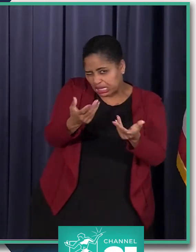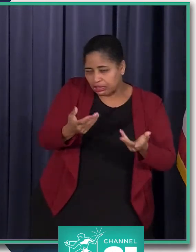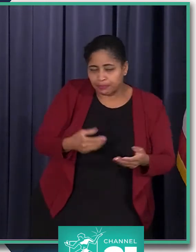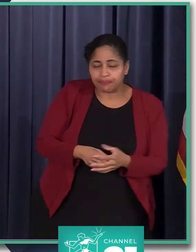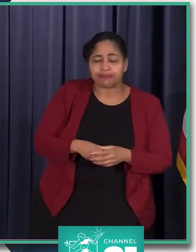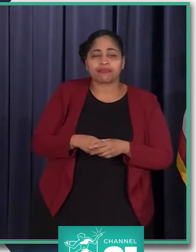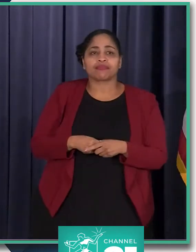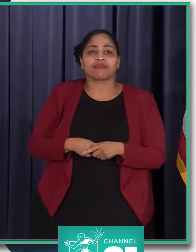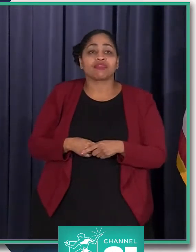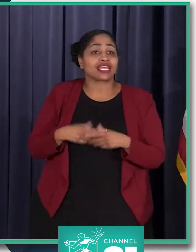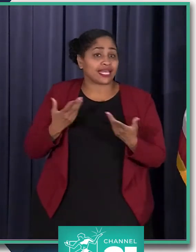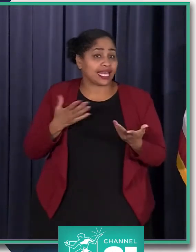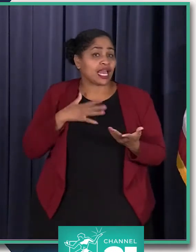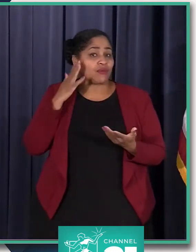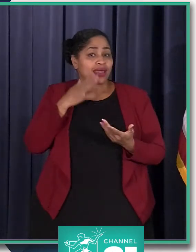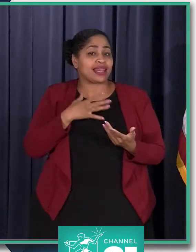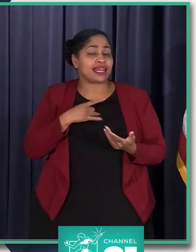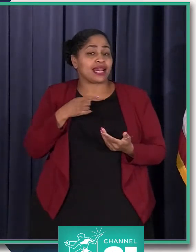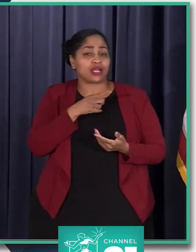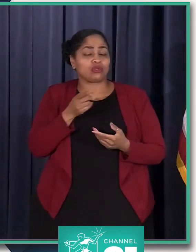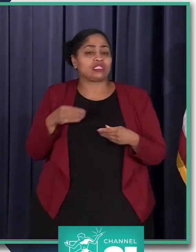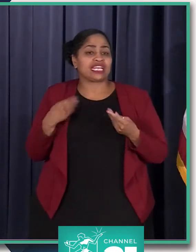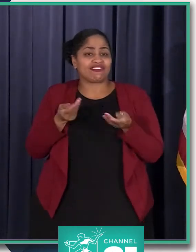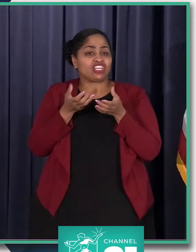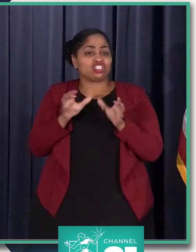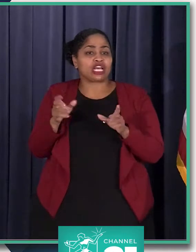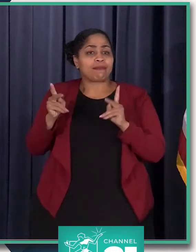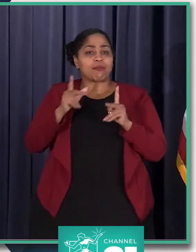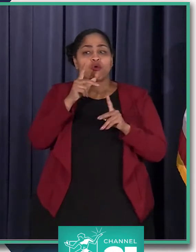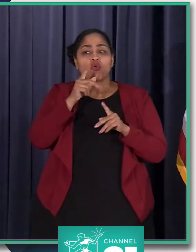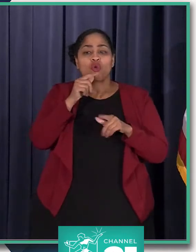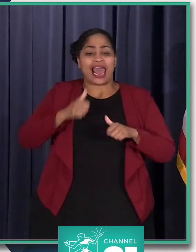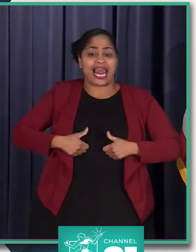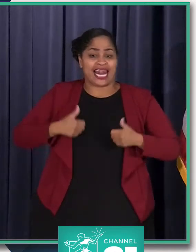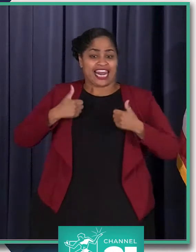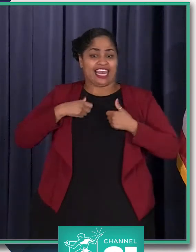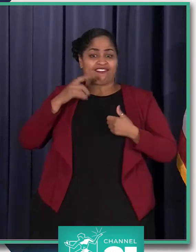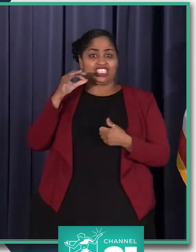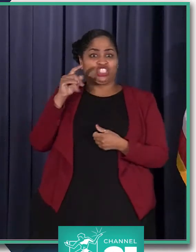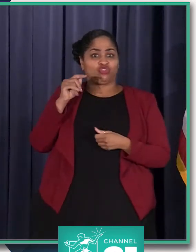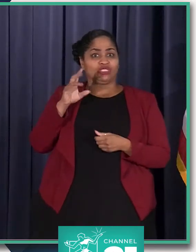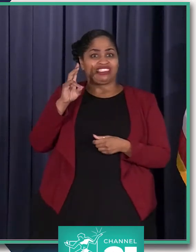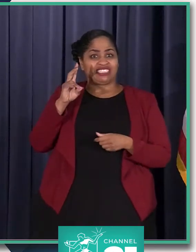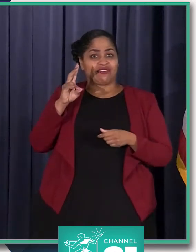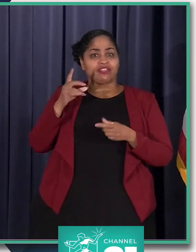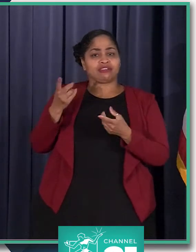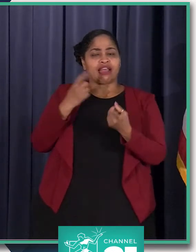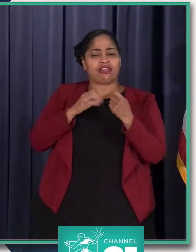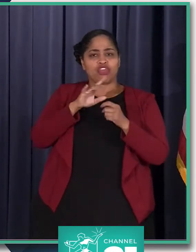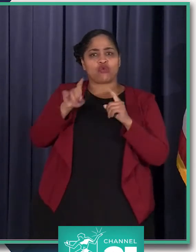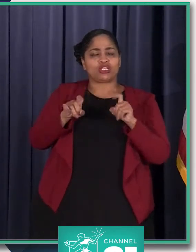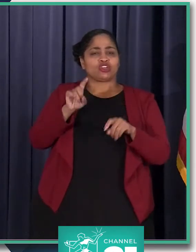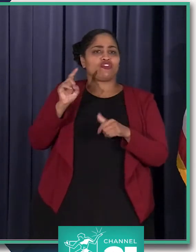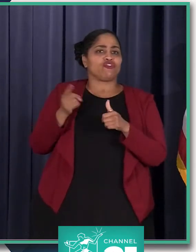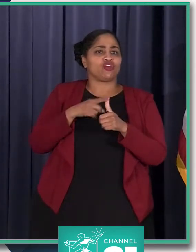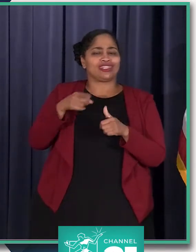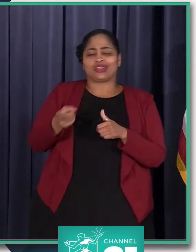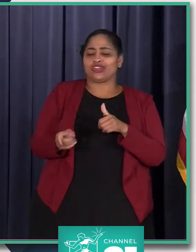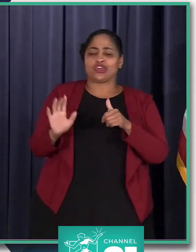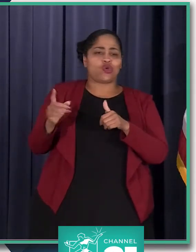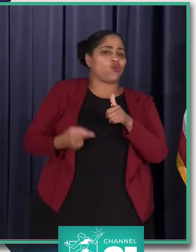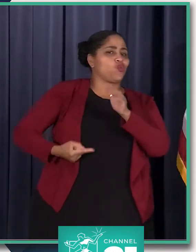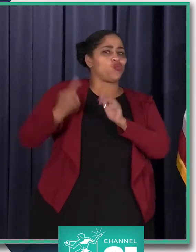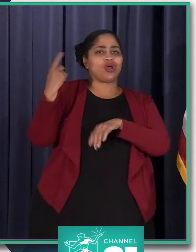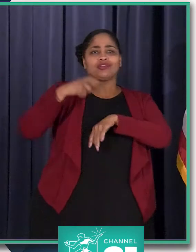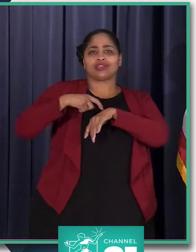And I'd like you to please give a chance for the people from District 7 to ask their questions first, because this is their one time a